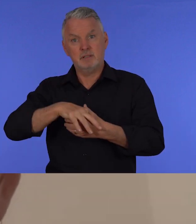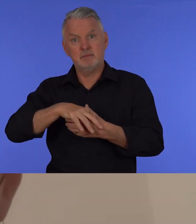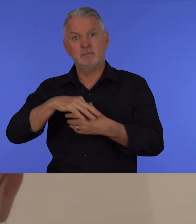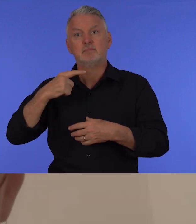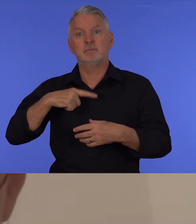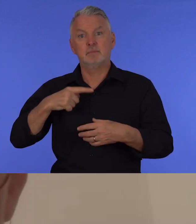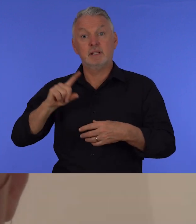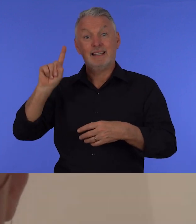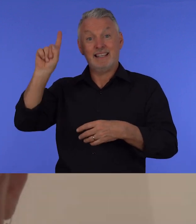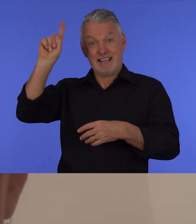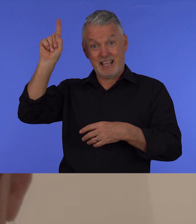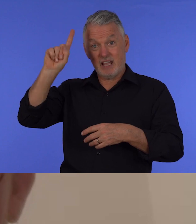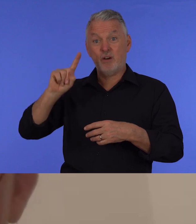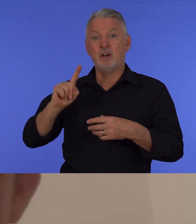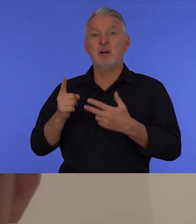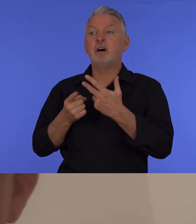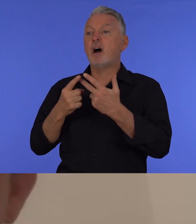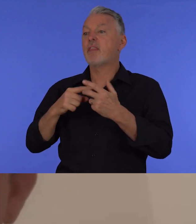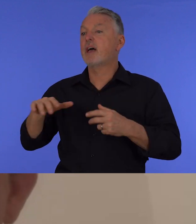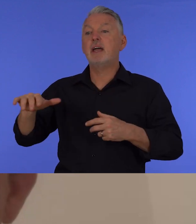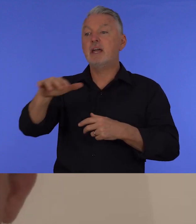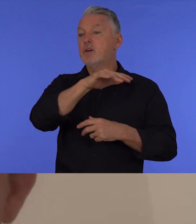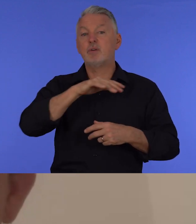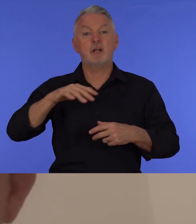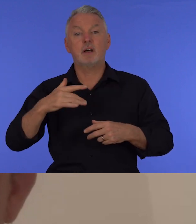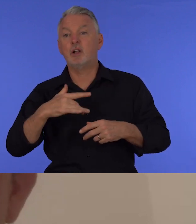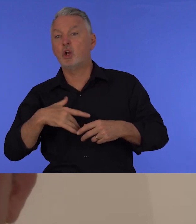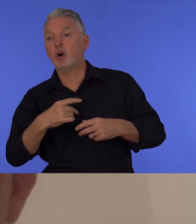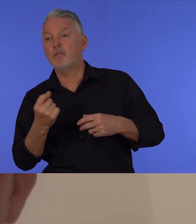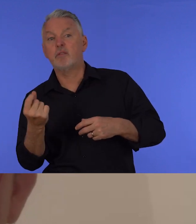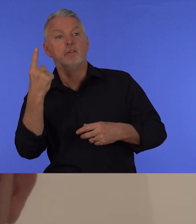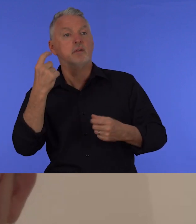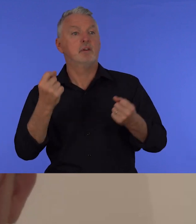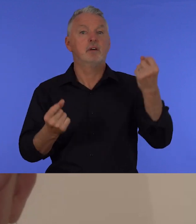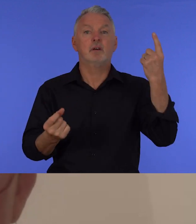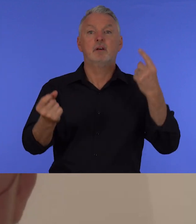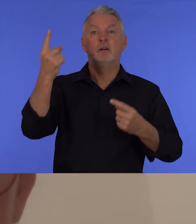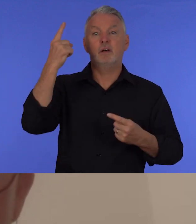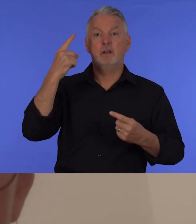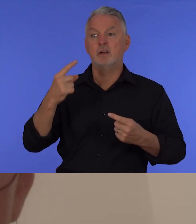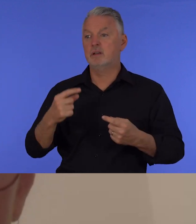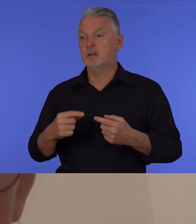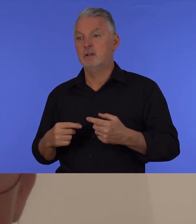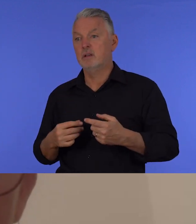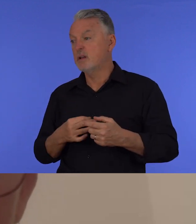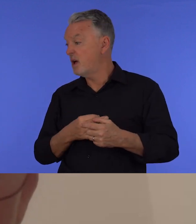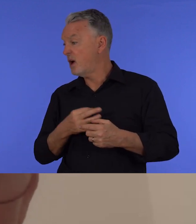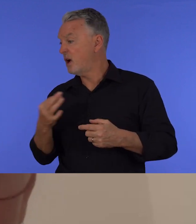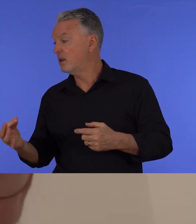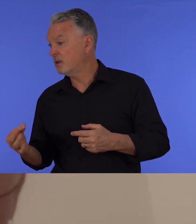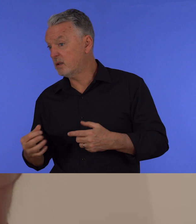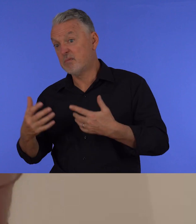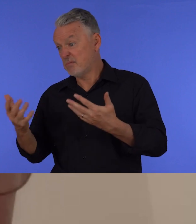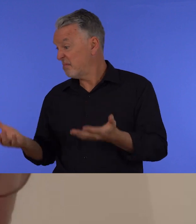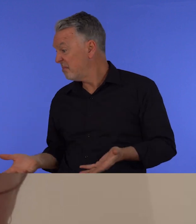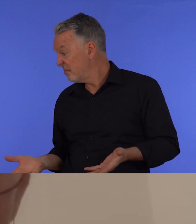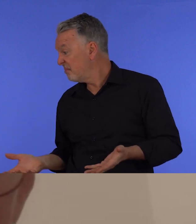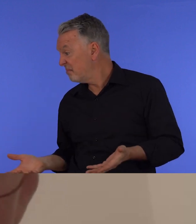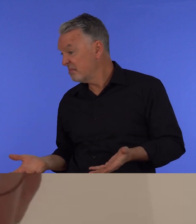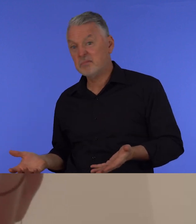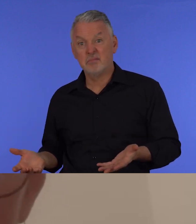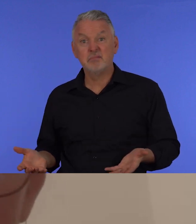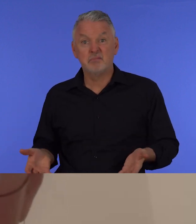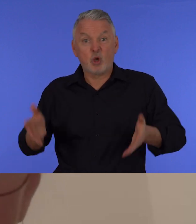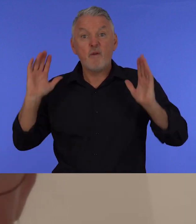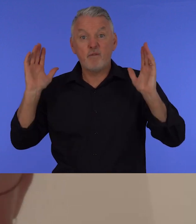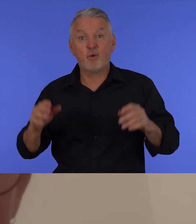But yeah, certainly benefited us because now when other areas of his life bring up, okay, we're thinking of trying